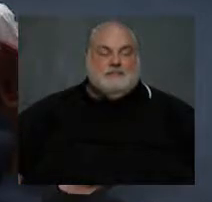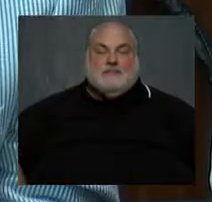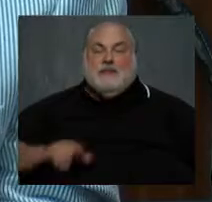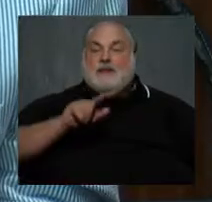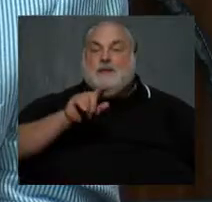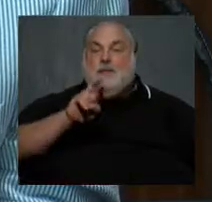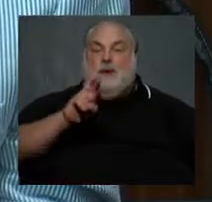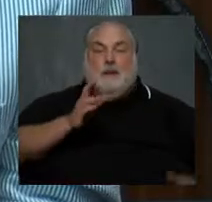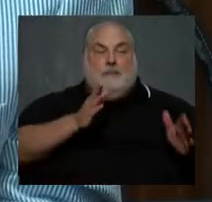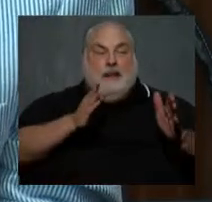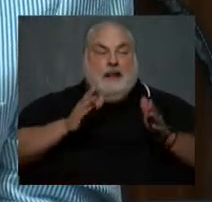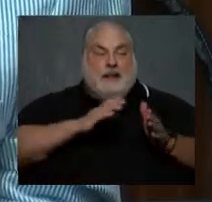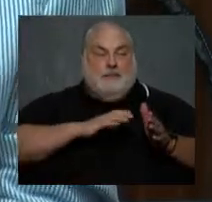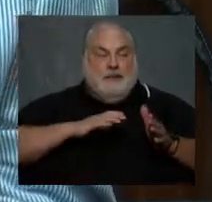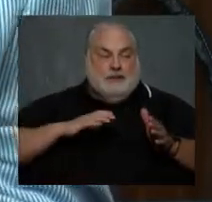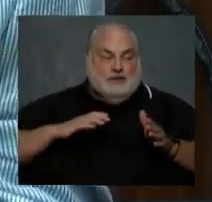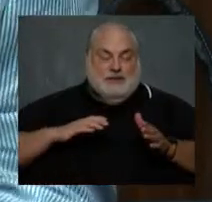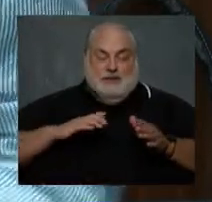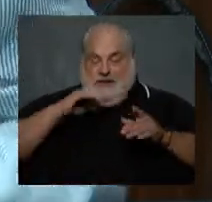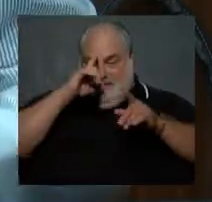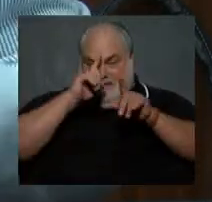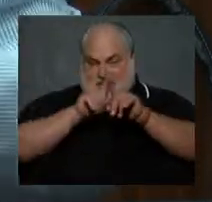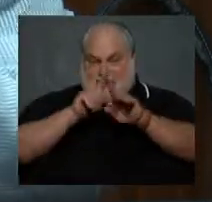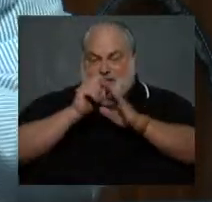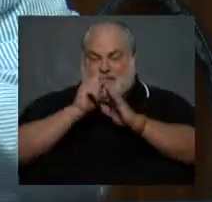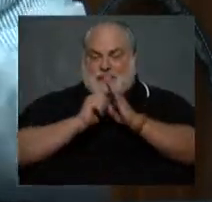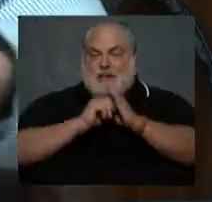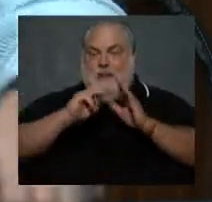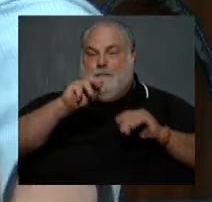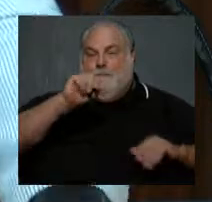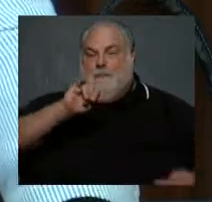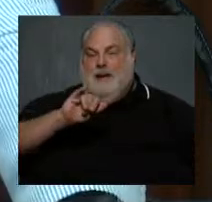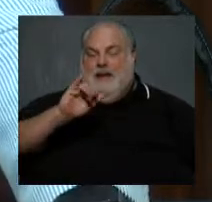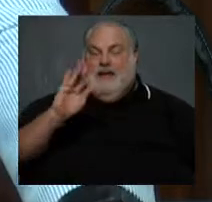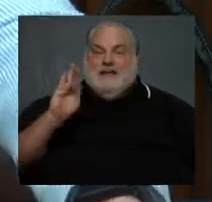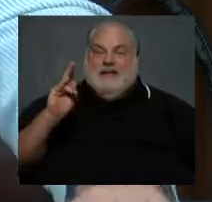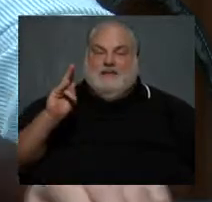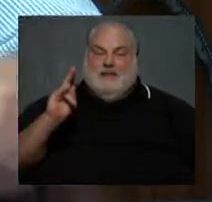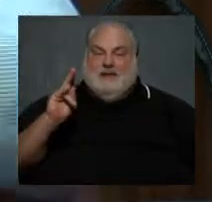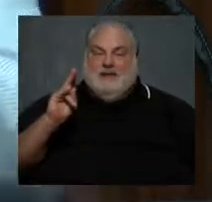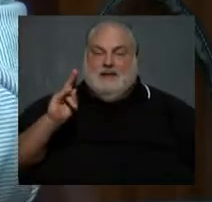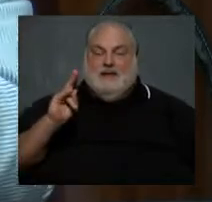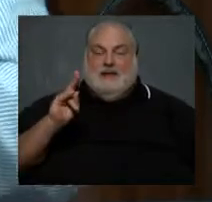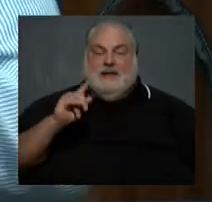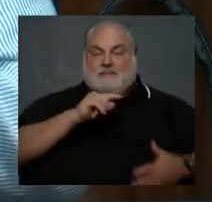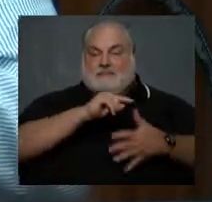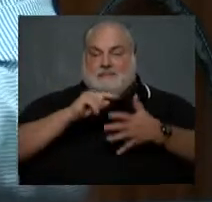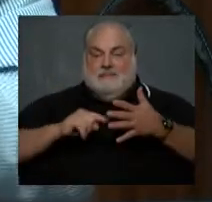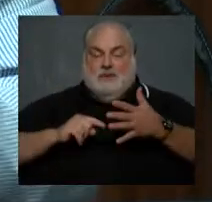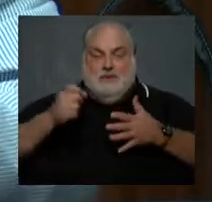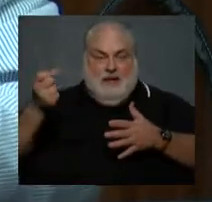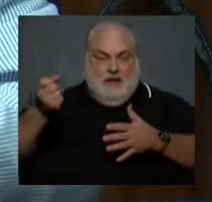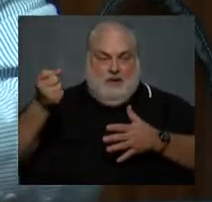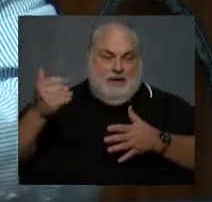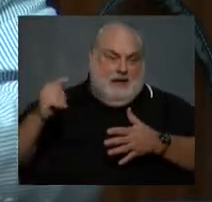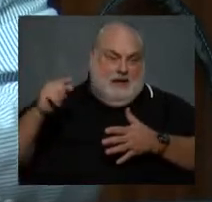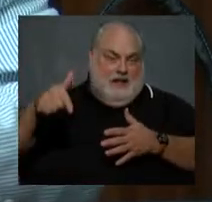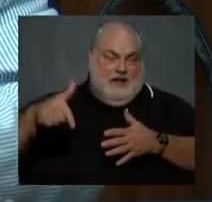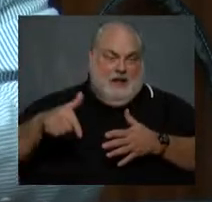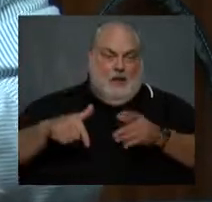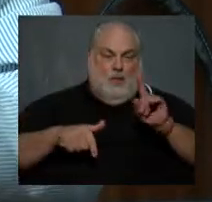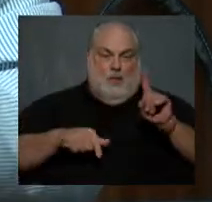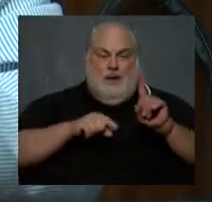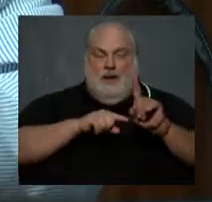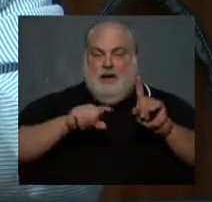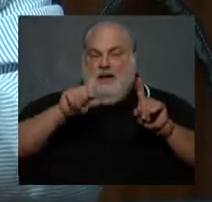Little Rock Planning Commission Subdivision Consent Agenda, May 17, 2018. Items for consent deferral. Item 1, file